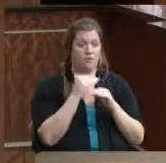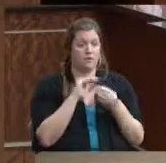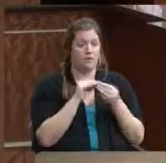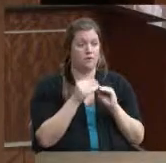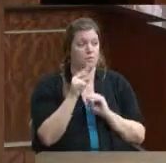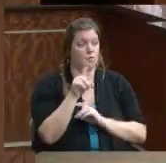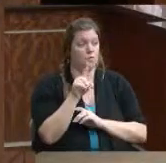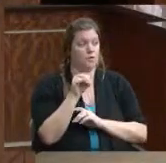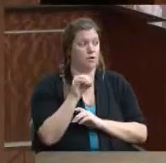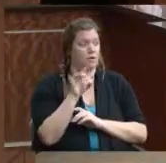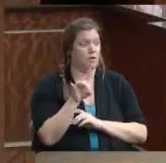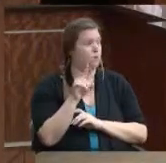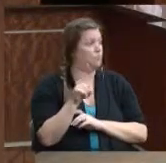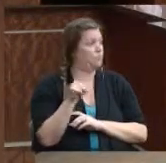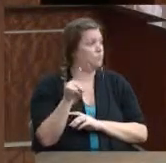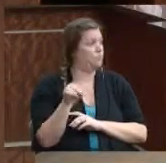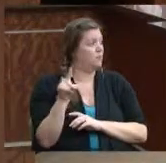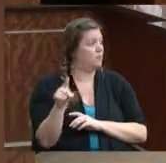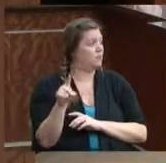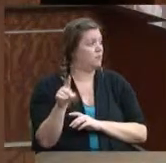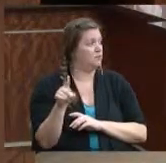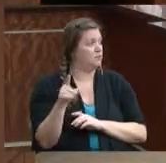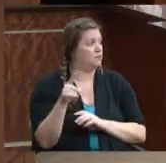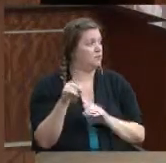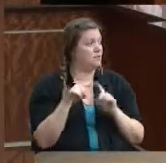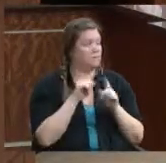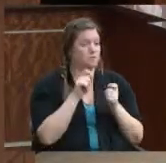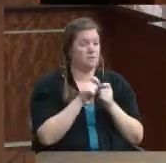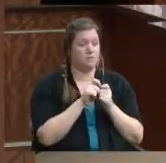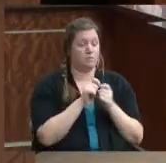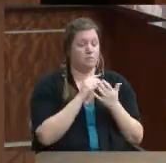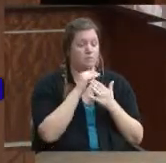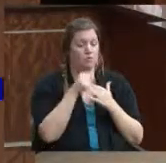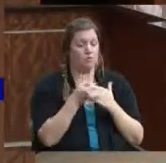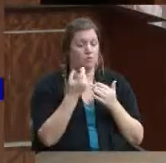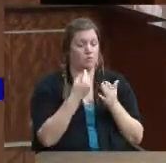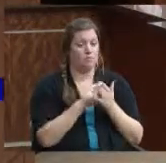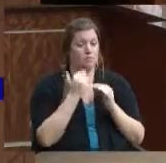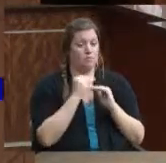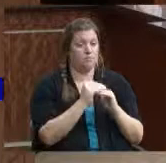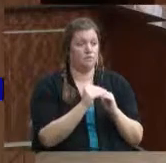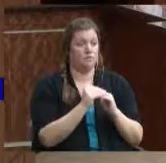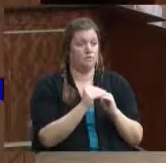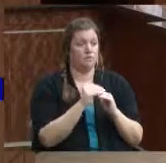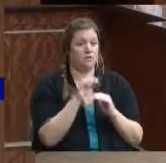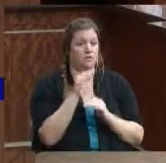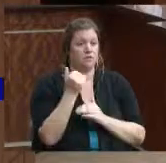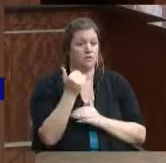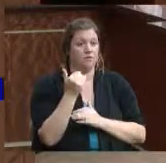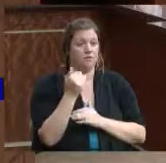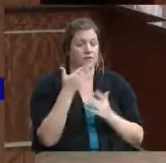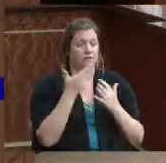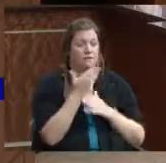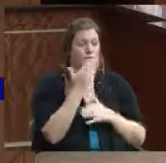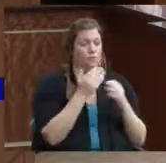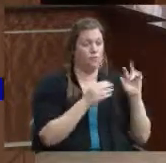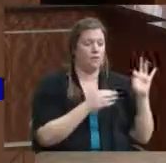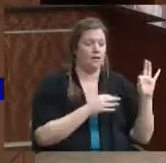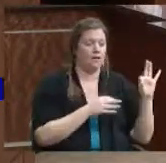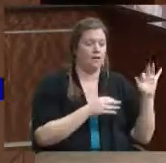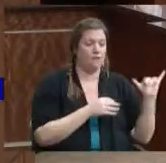Number 1811, an ordinance to amend certain project budgets in the FY 2015 through